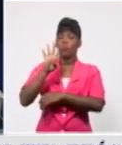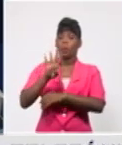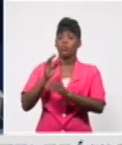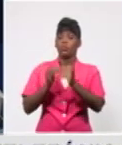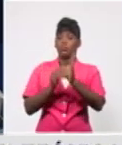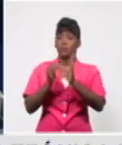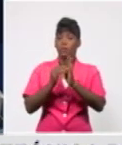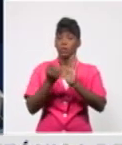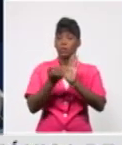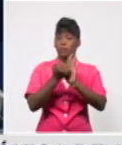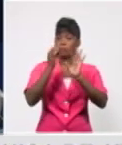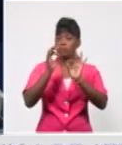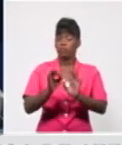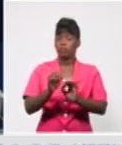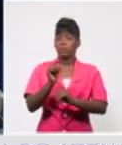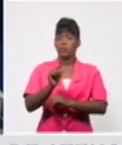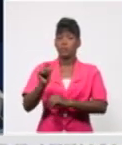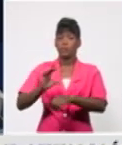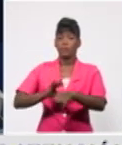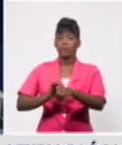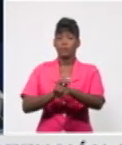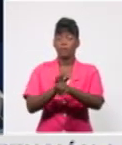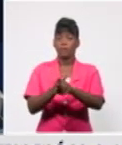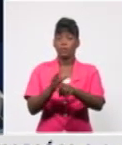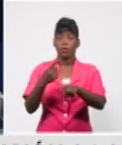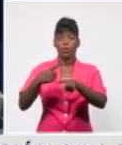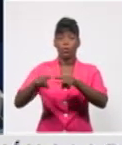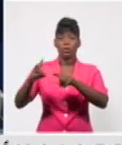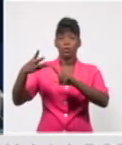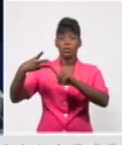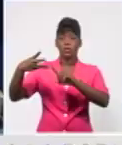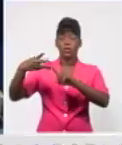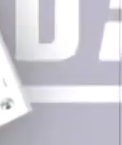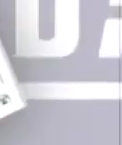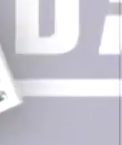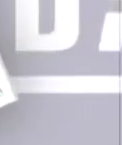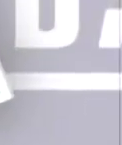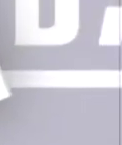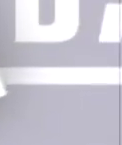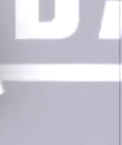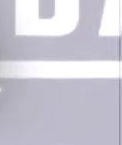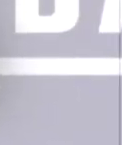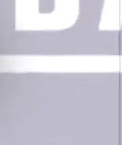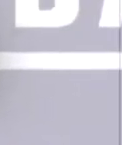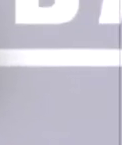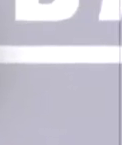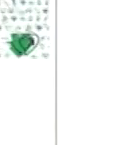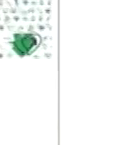all the information on the behavior of the pandemic in Cuba and the world.